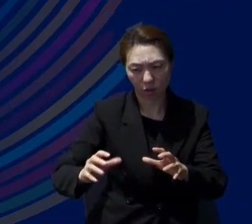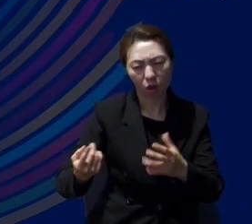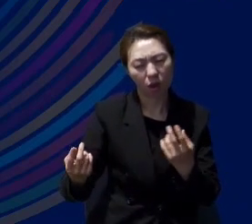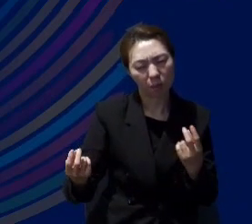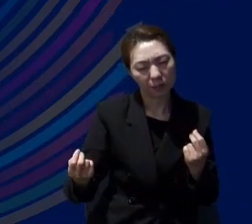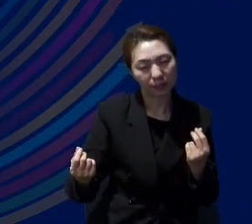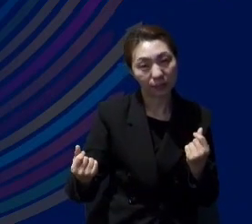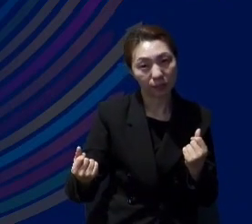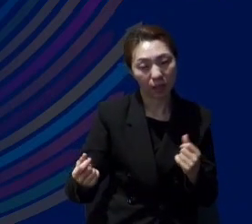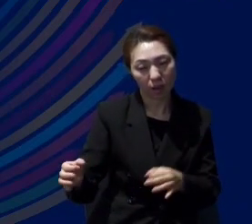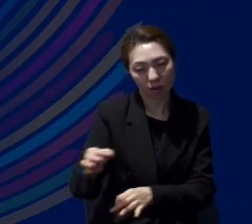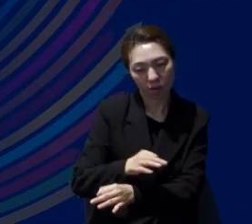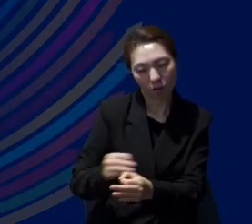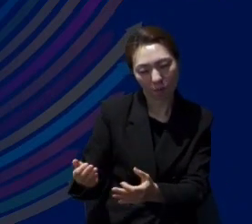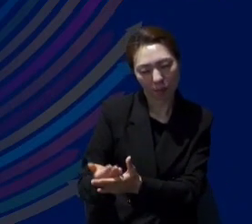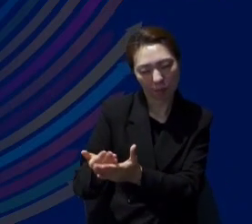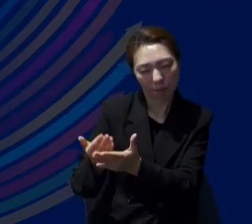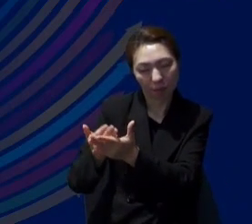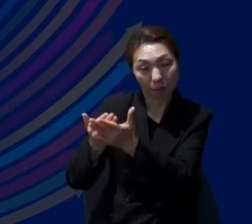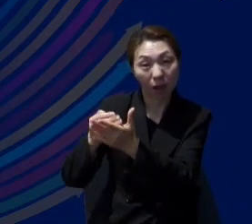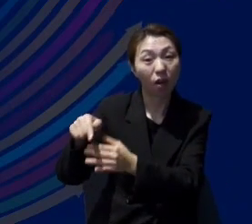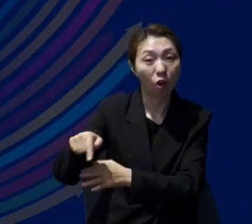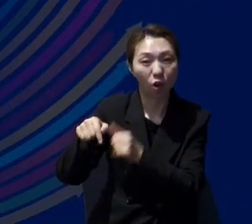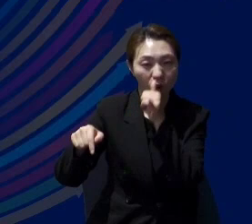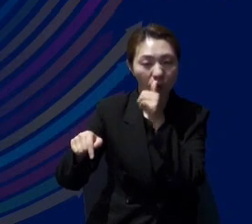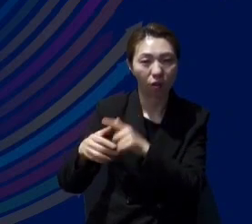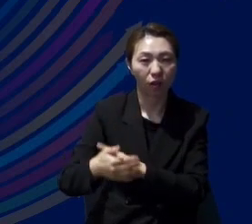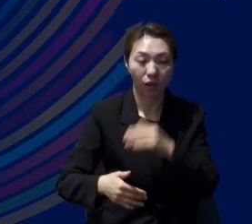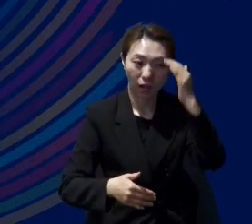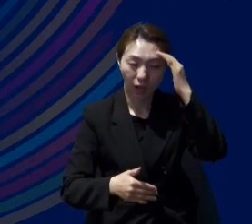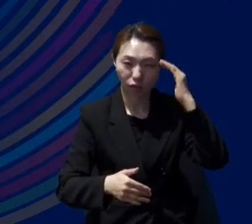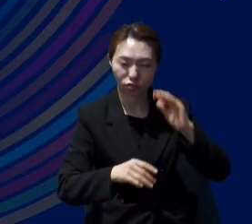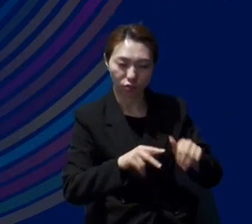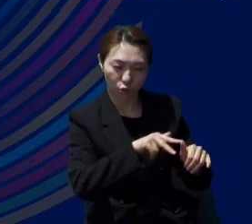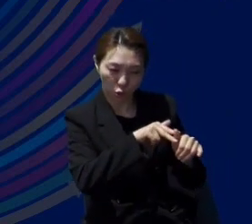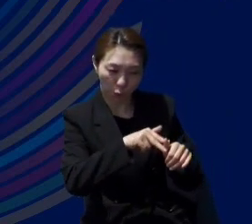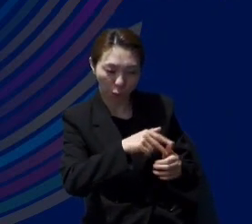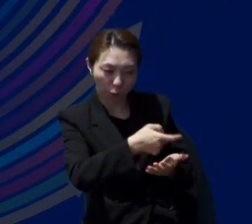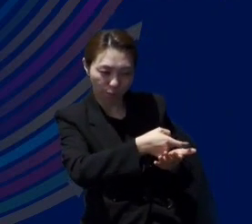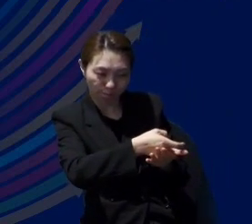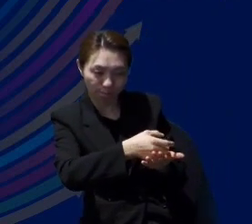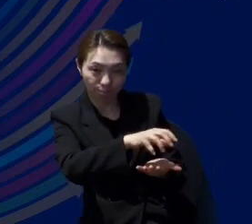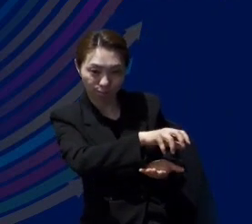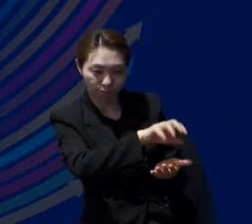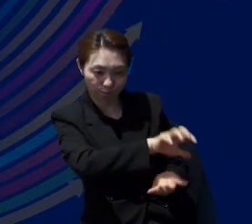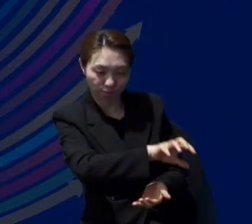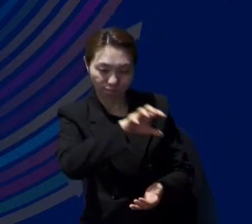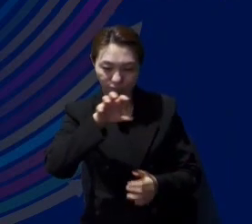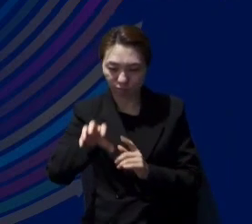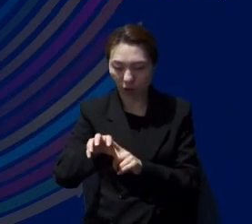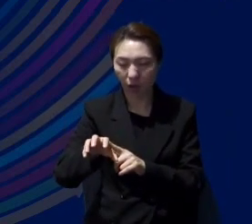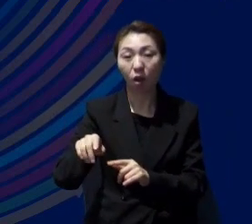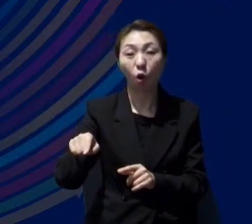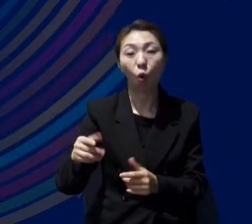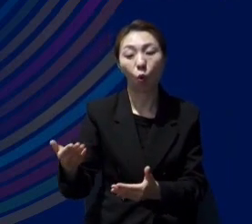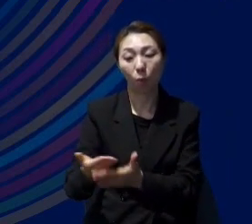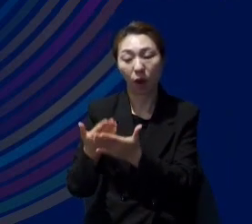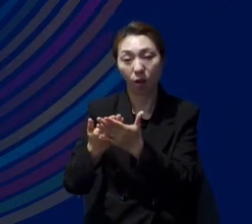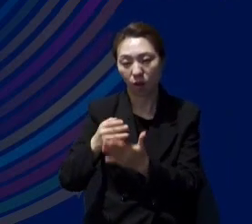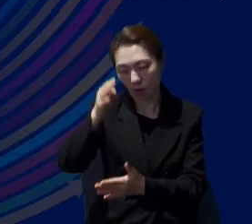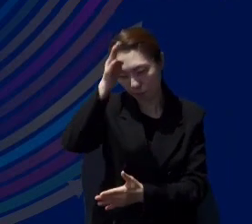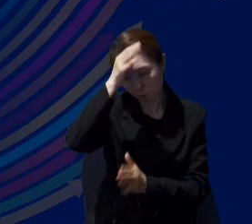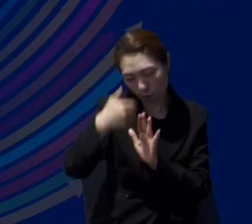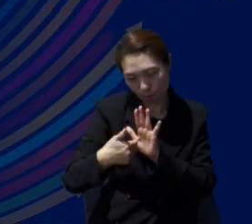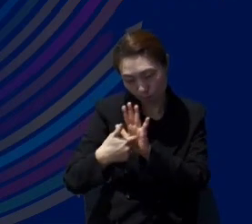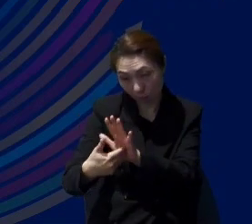future. Okay, so I would like to just share that the health-related SDGs are